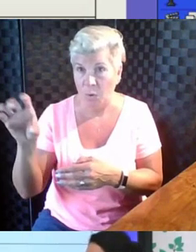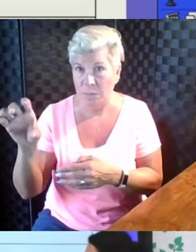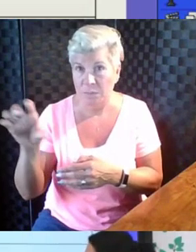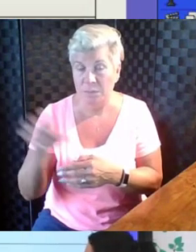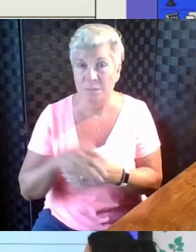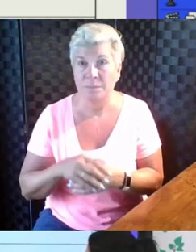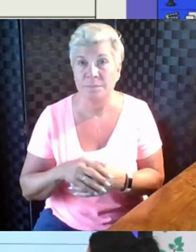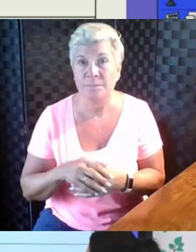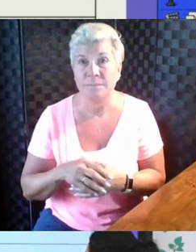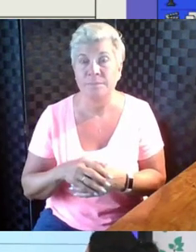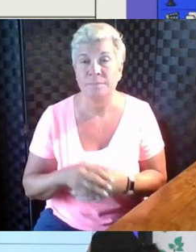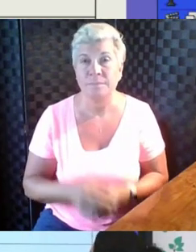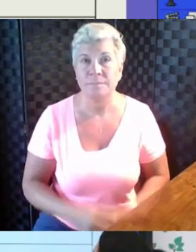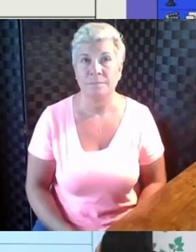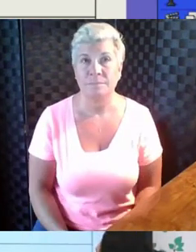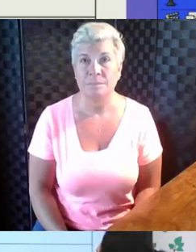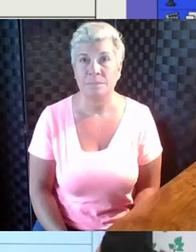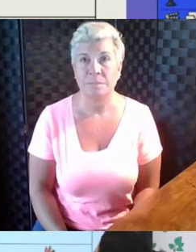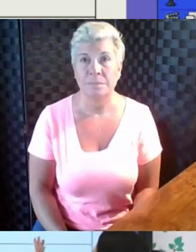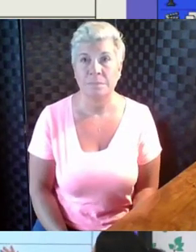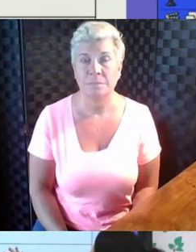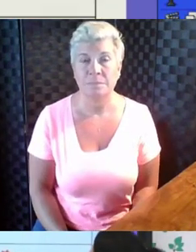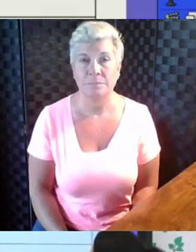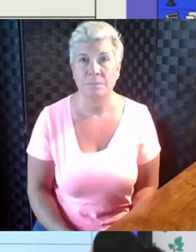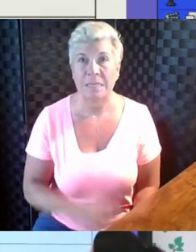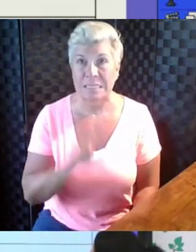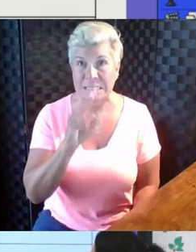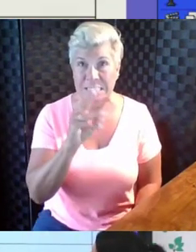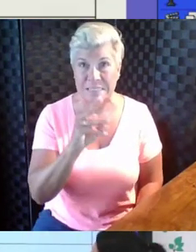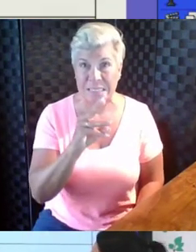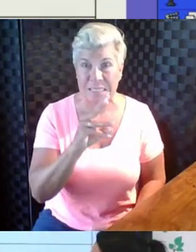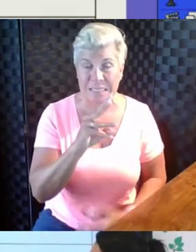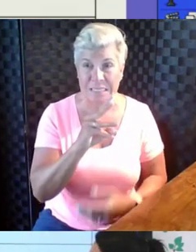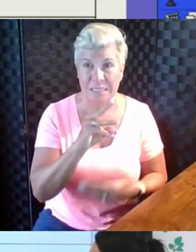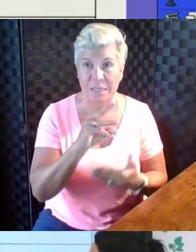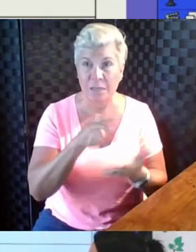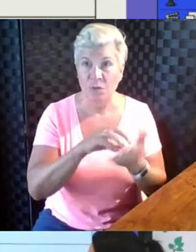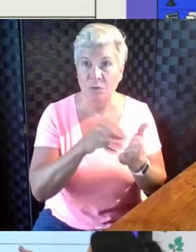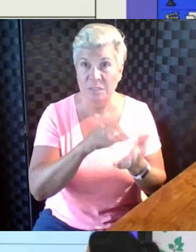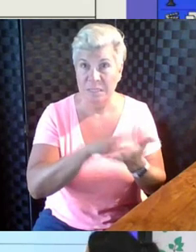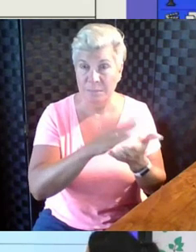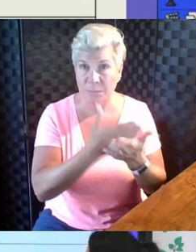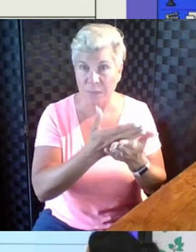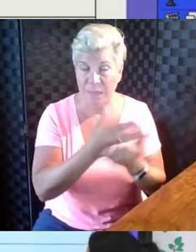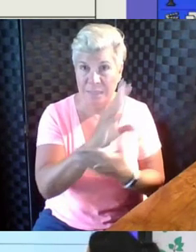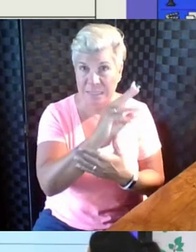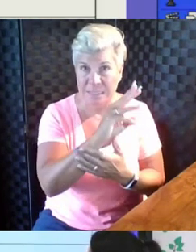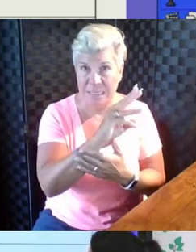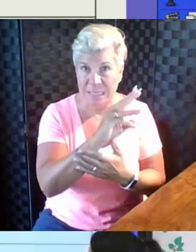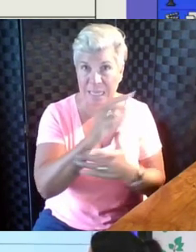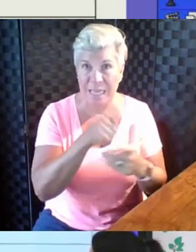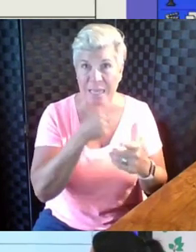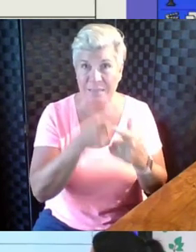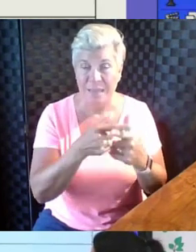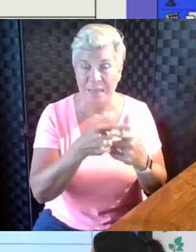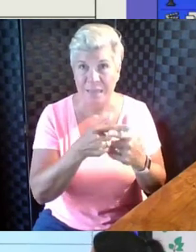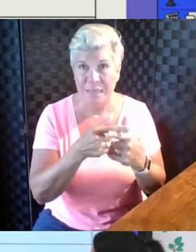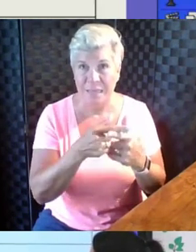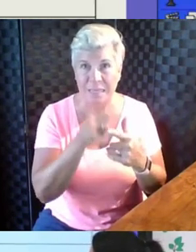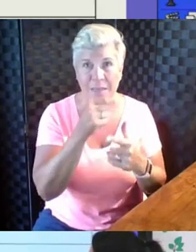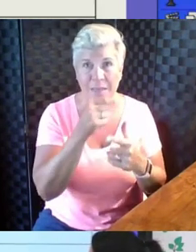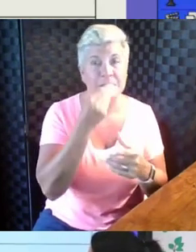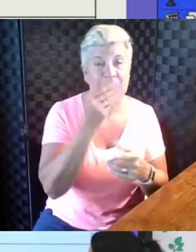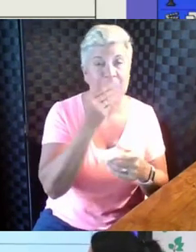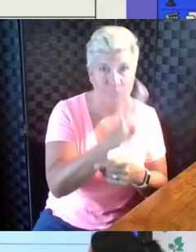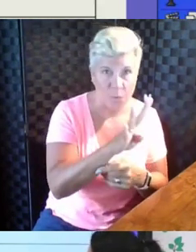this problem? Okay, so 16 cookies were baked, and then part of them